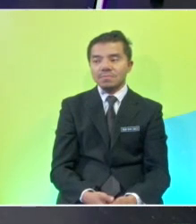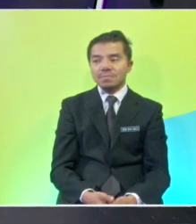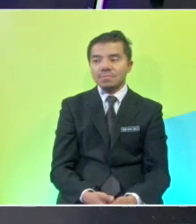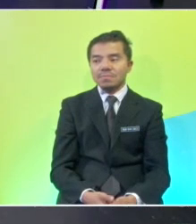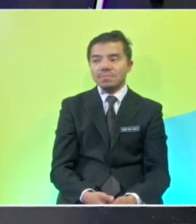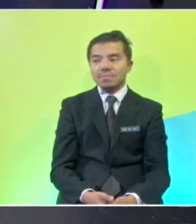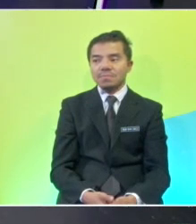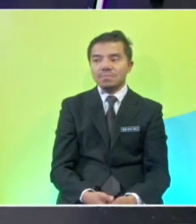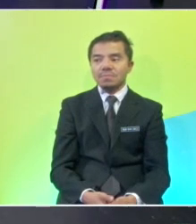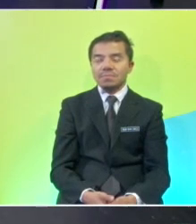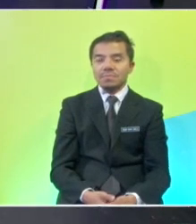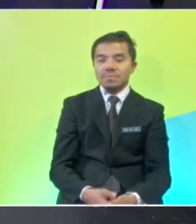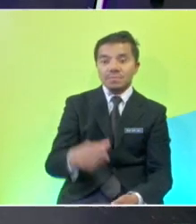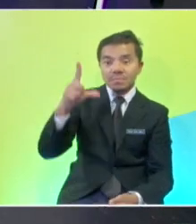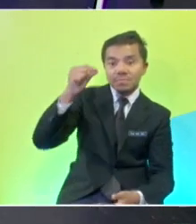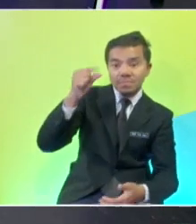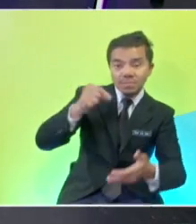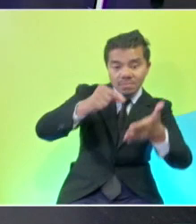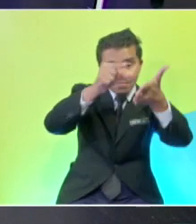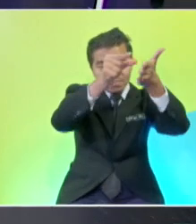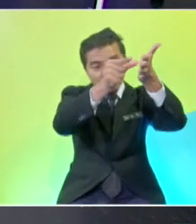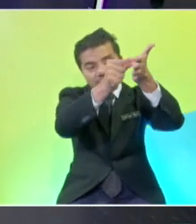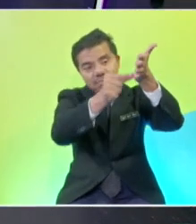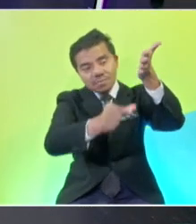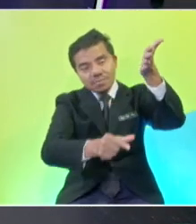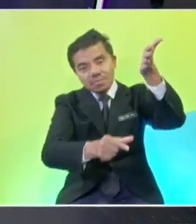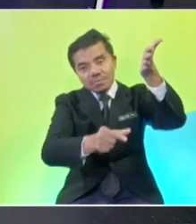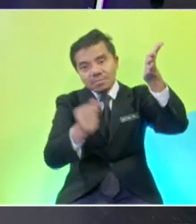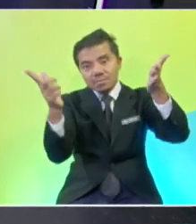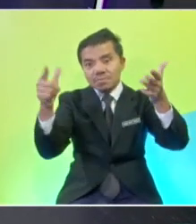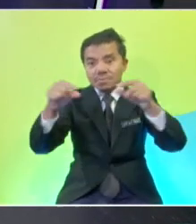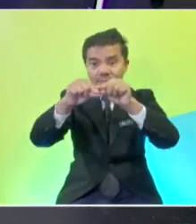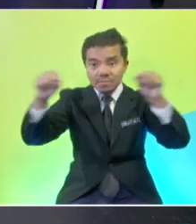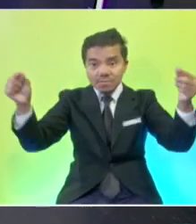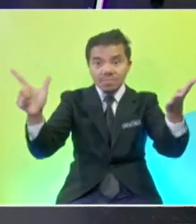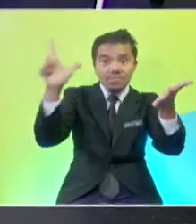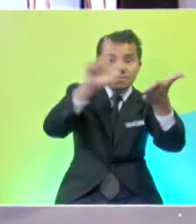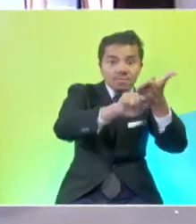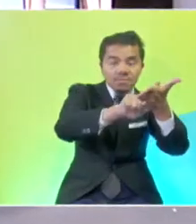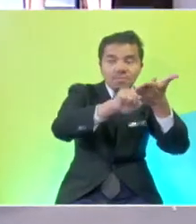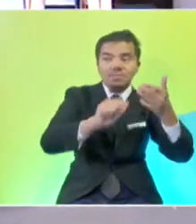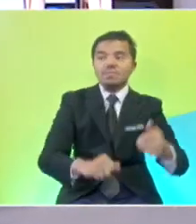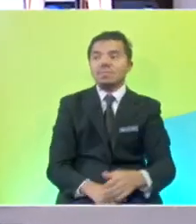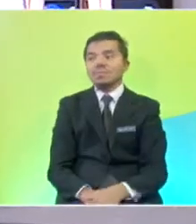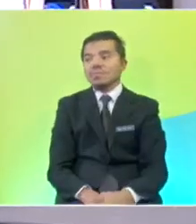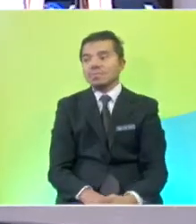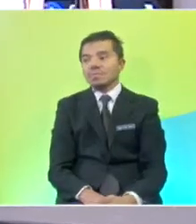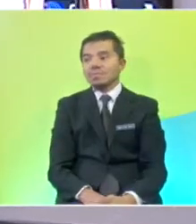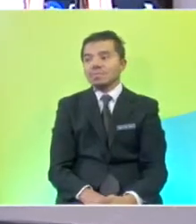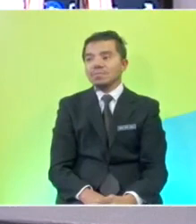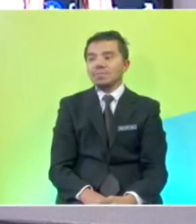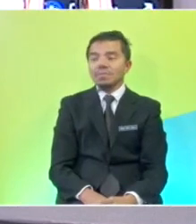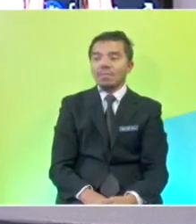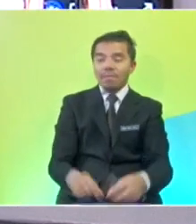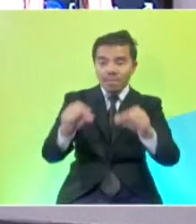just stick the thread on it. Okay, can. So should I pick the blue or should I pick the